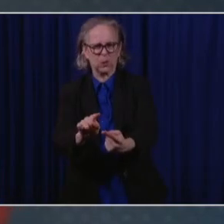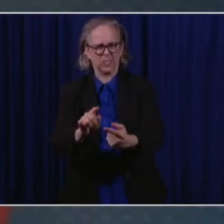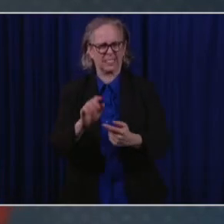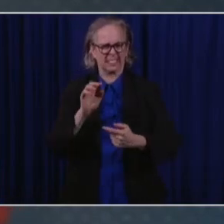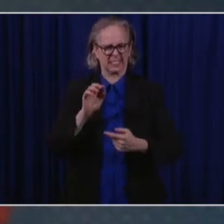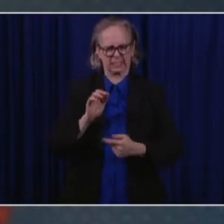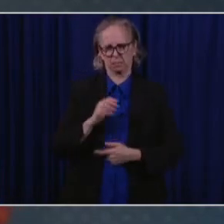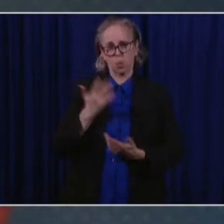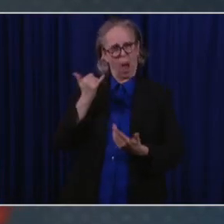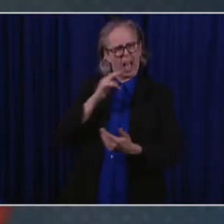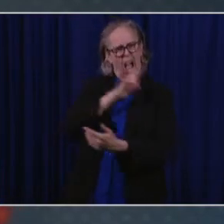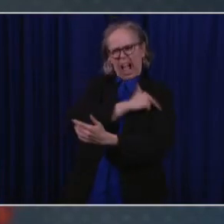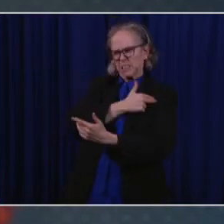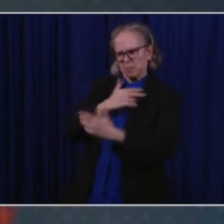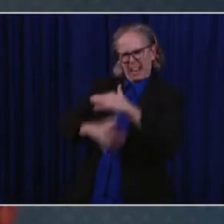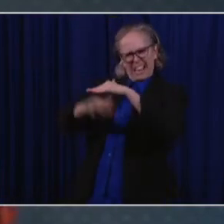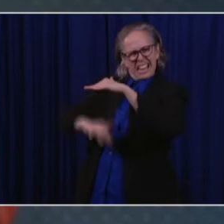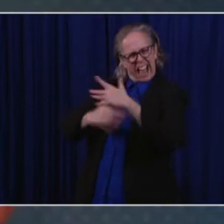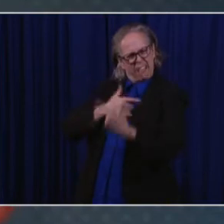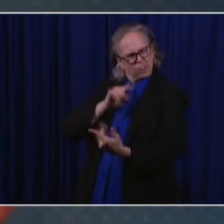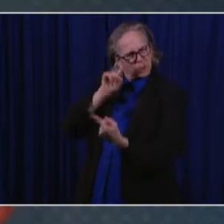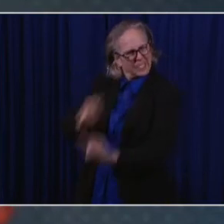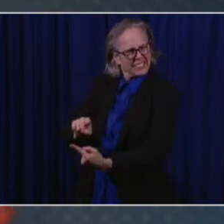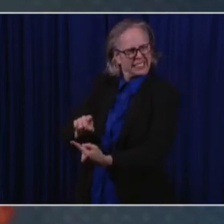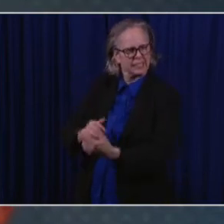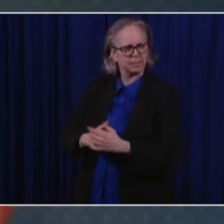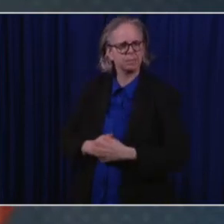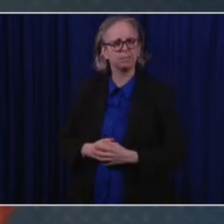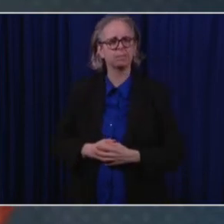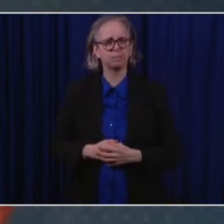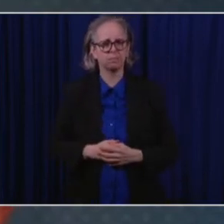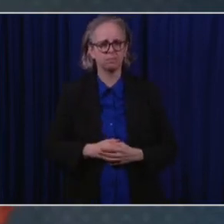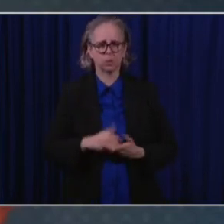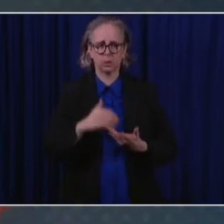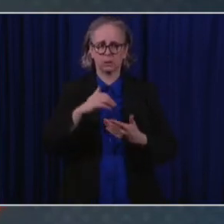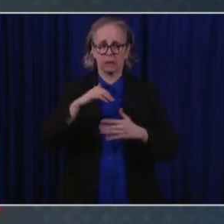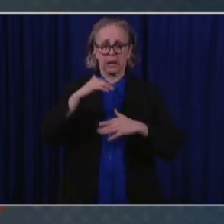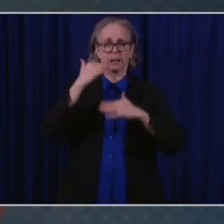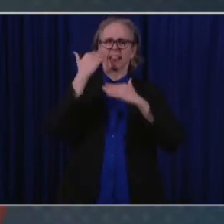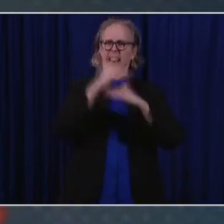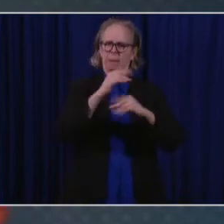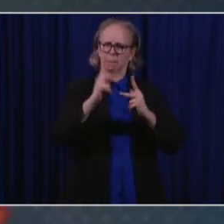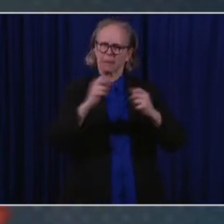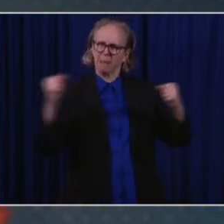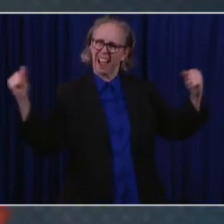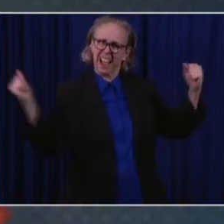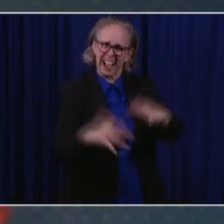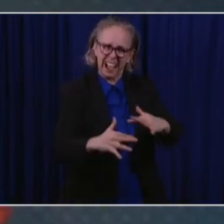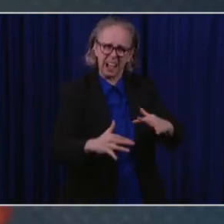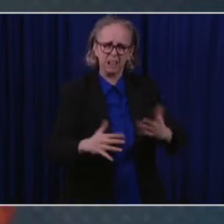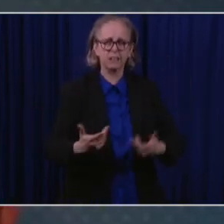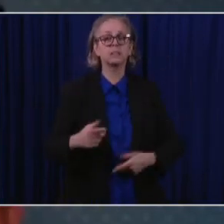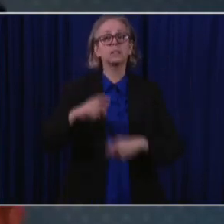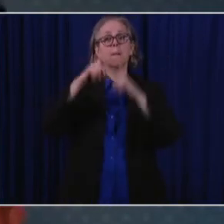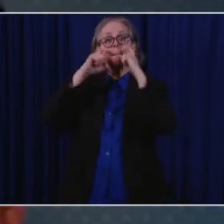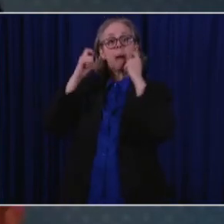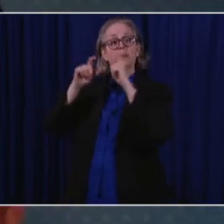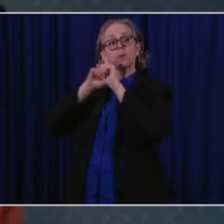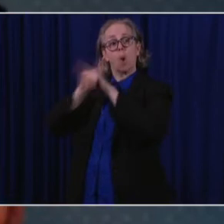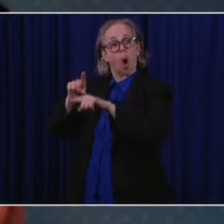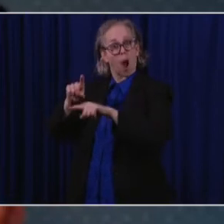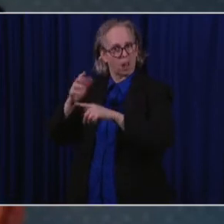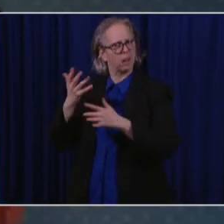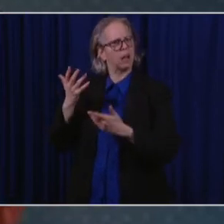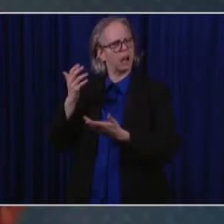limiting gatherings, the curfew, and reinforced mask order, I think are things which are needed to try to do whatever you